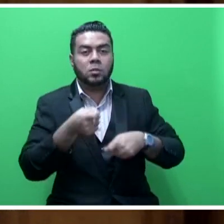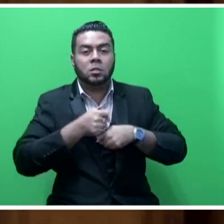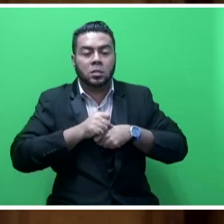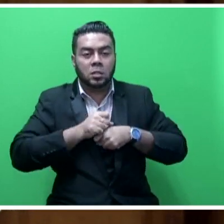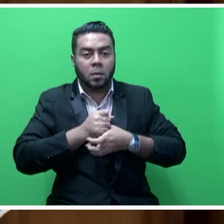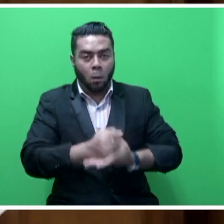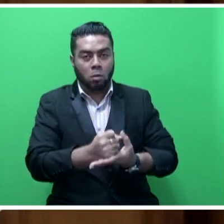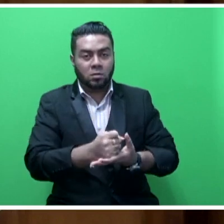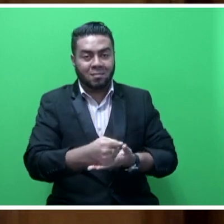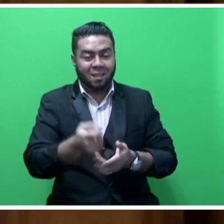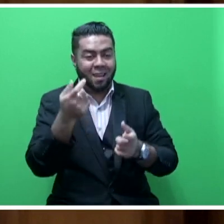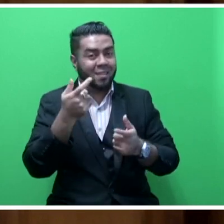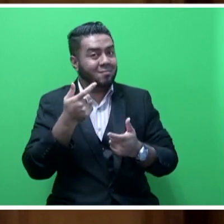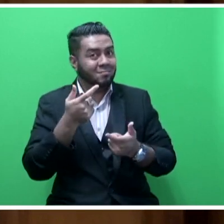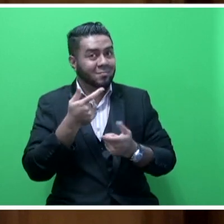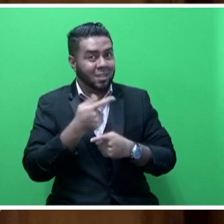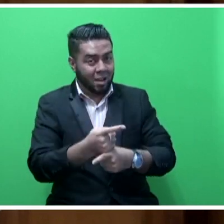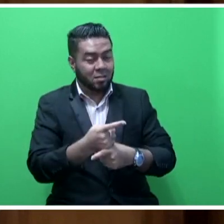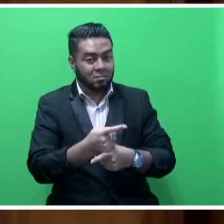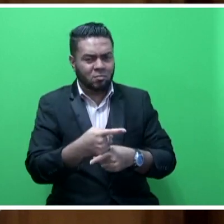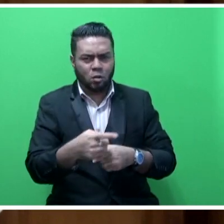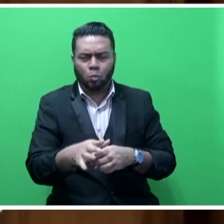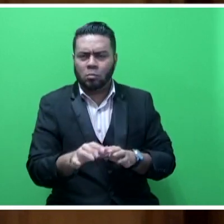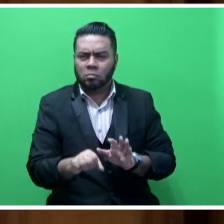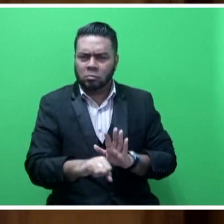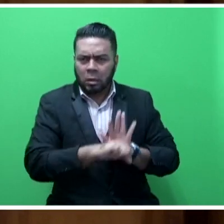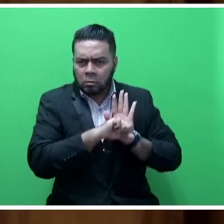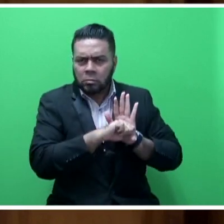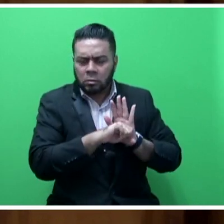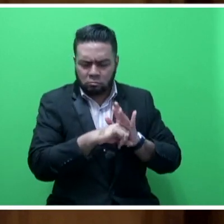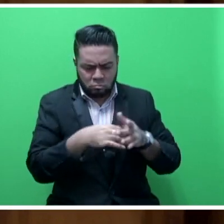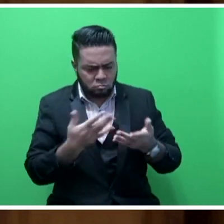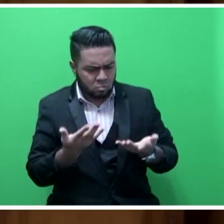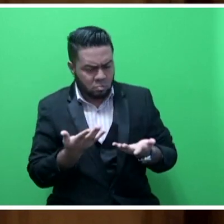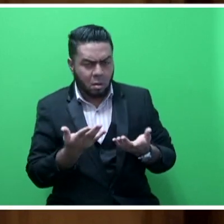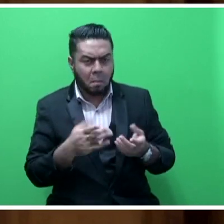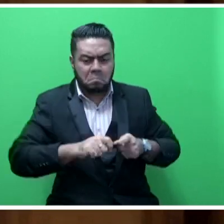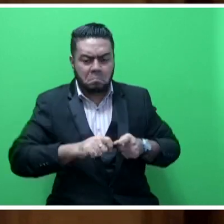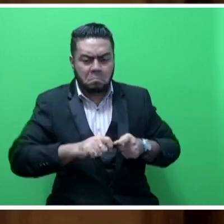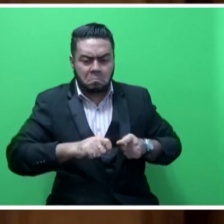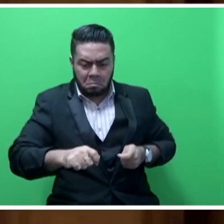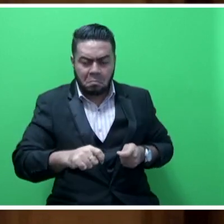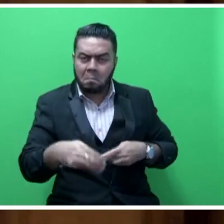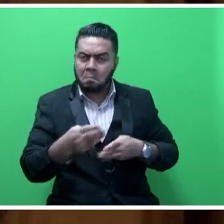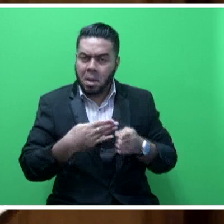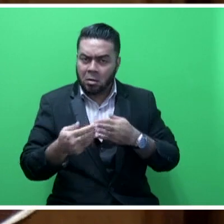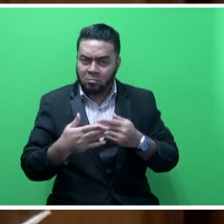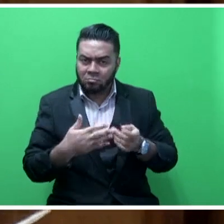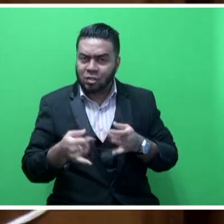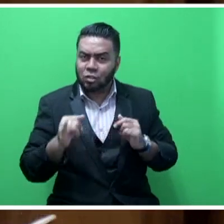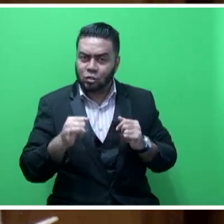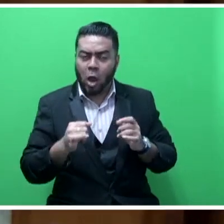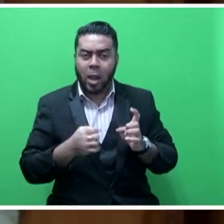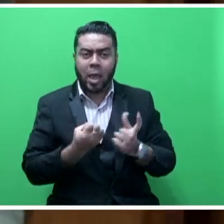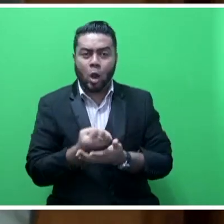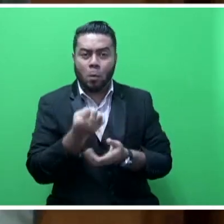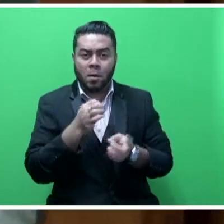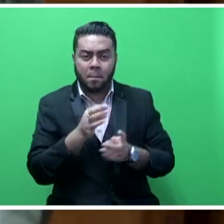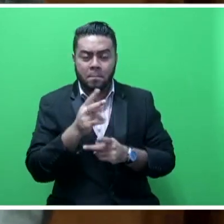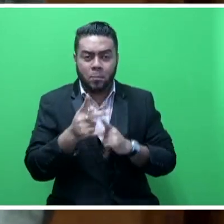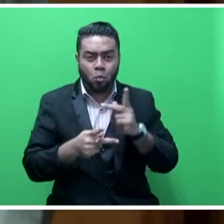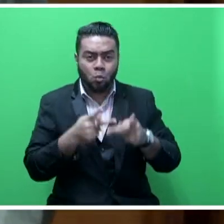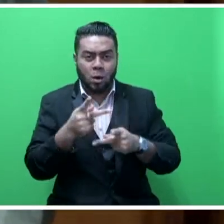guide the need for science, enforcement, management measure, and economic progress in a way that